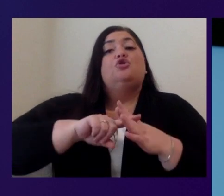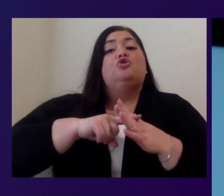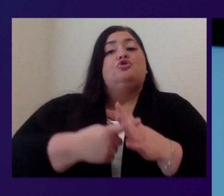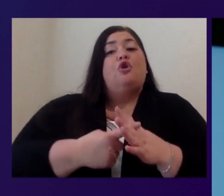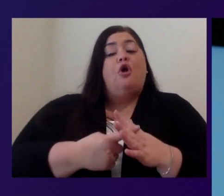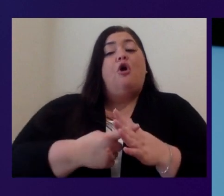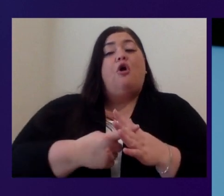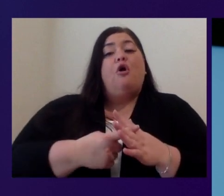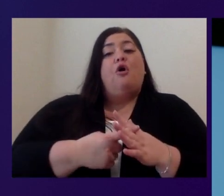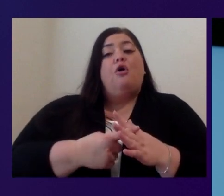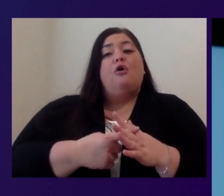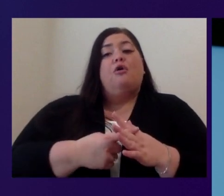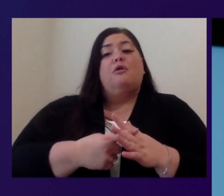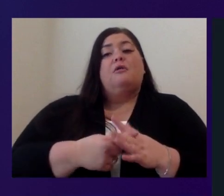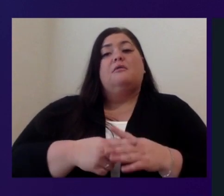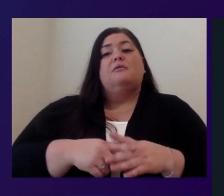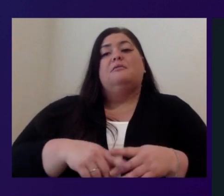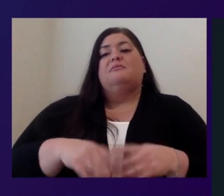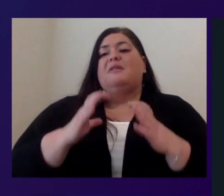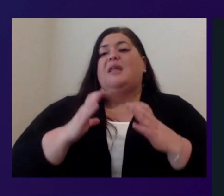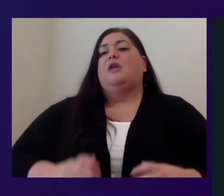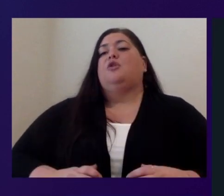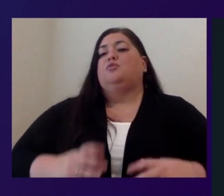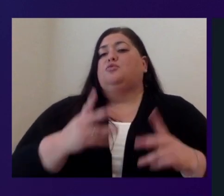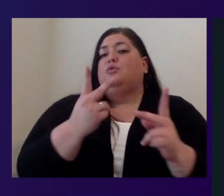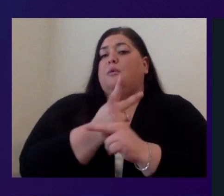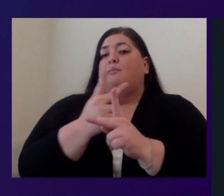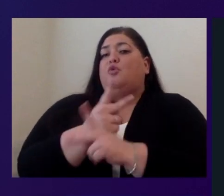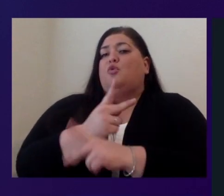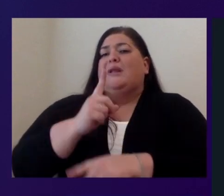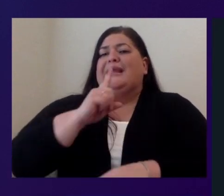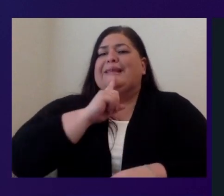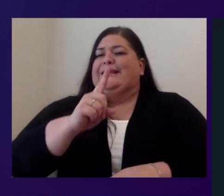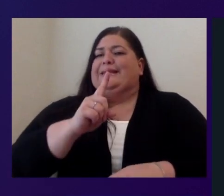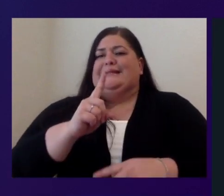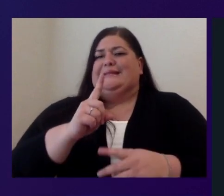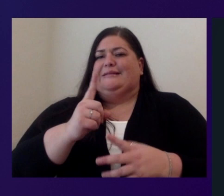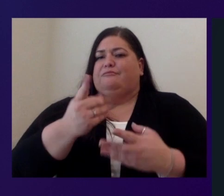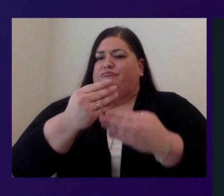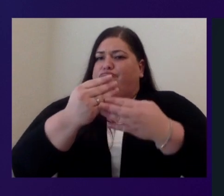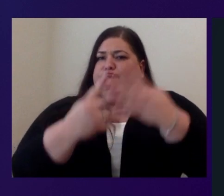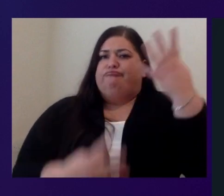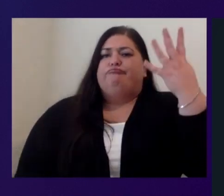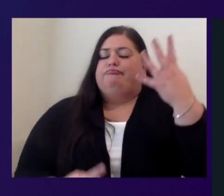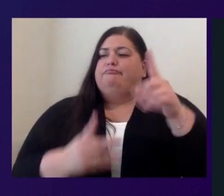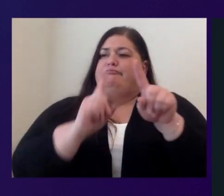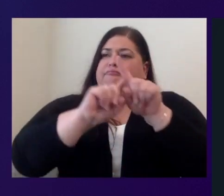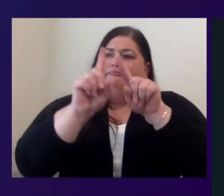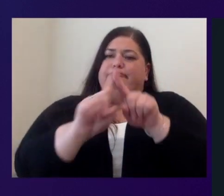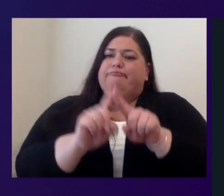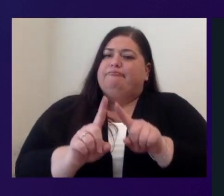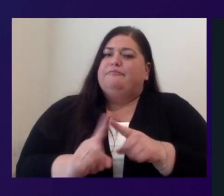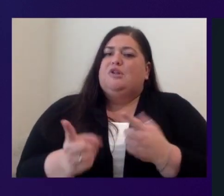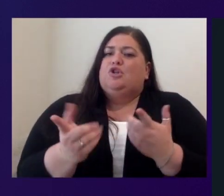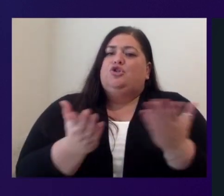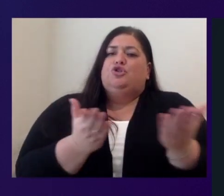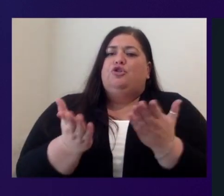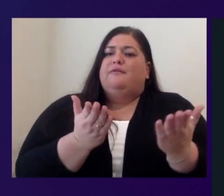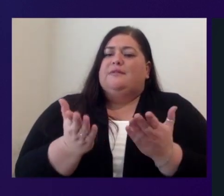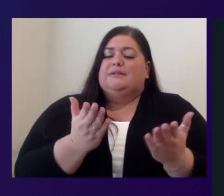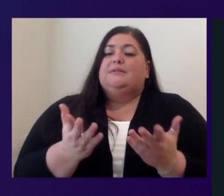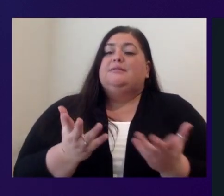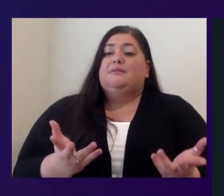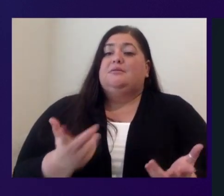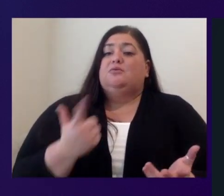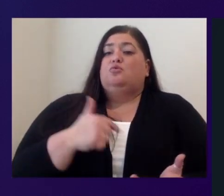the end-user computing is a collection of services. It's a full family of services. We have